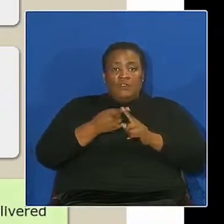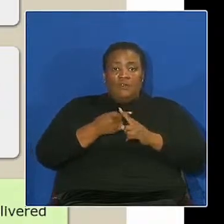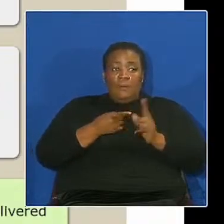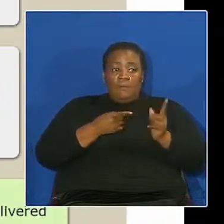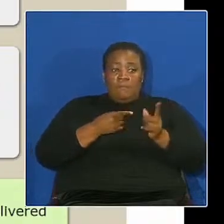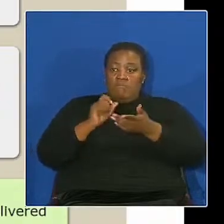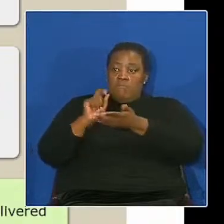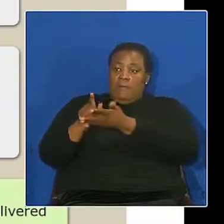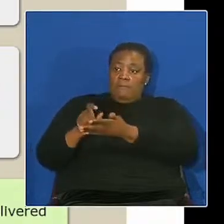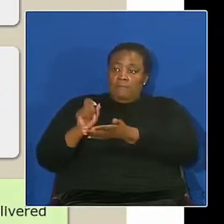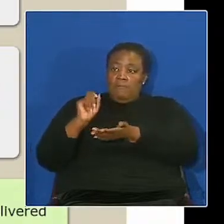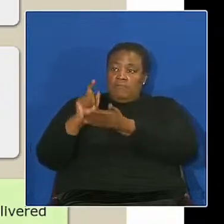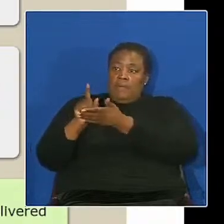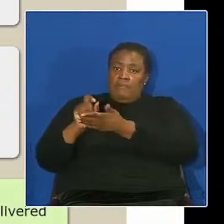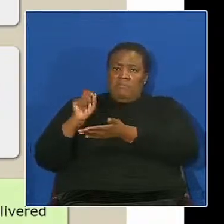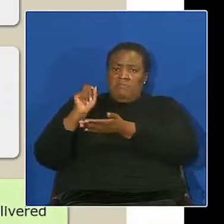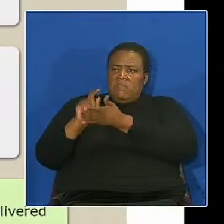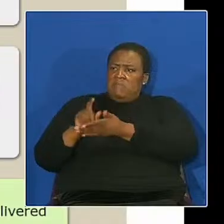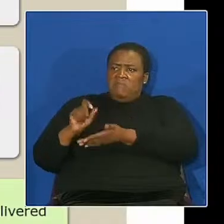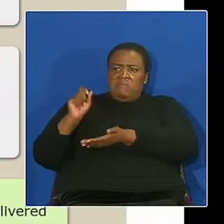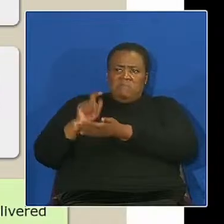to Mr.